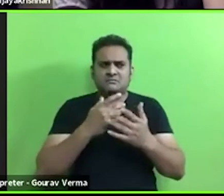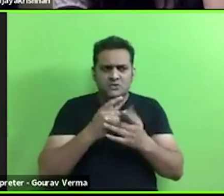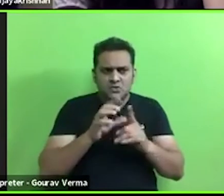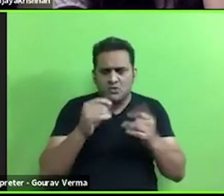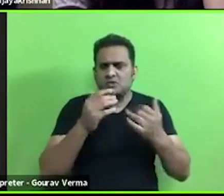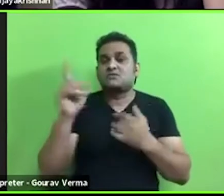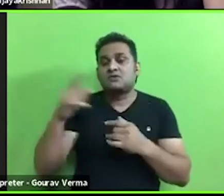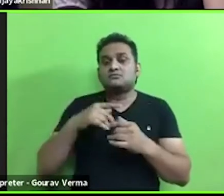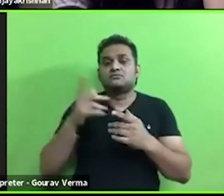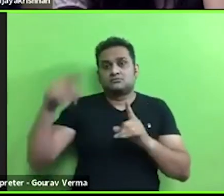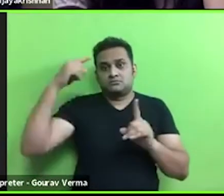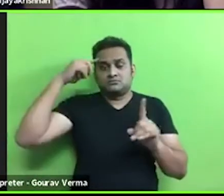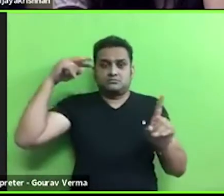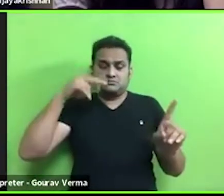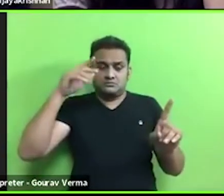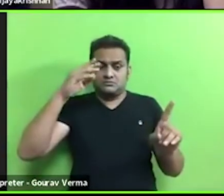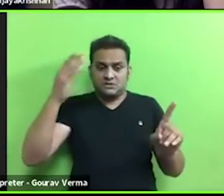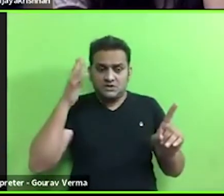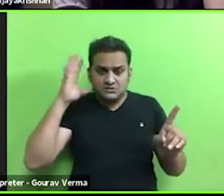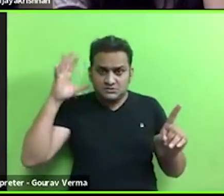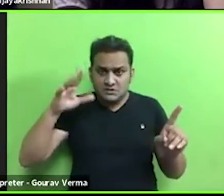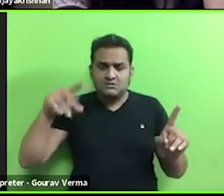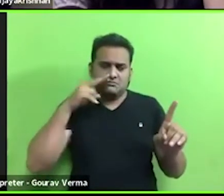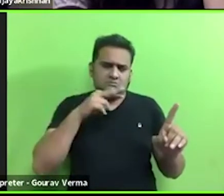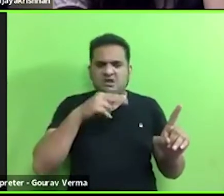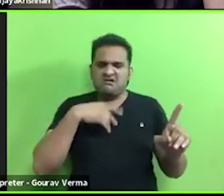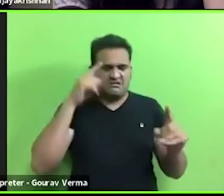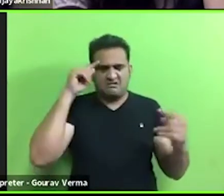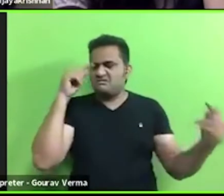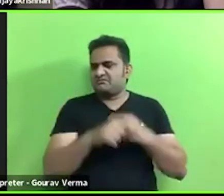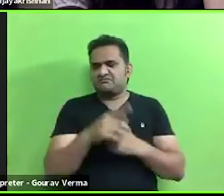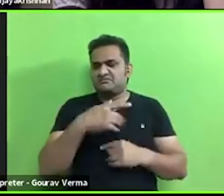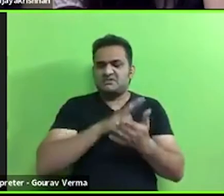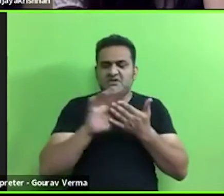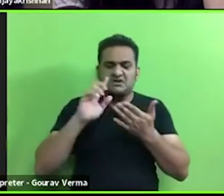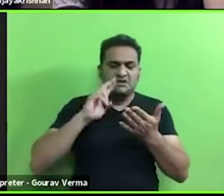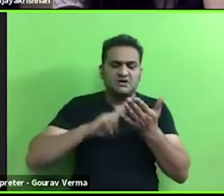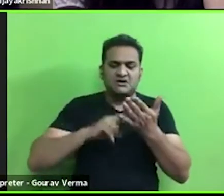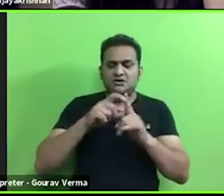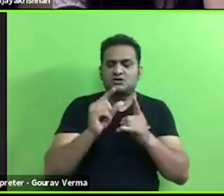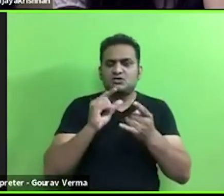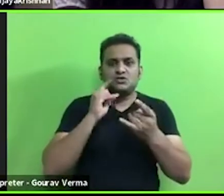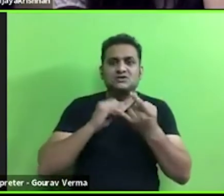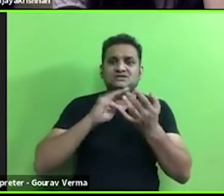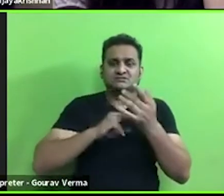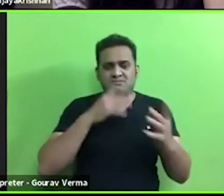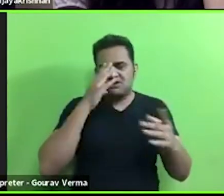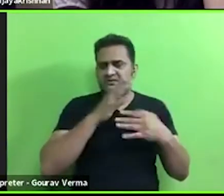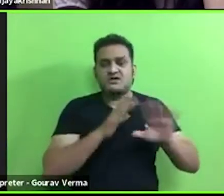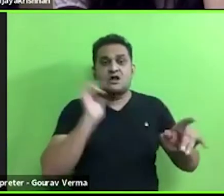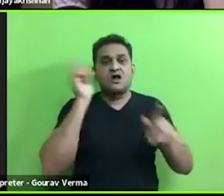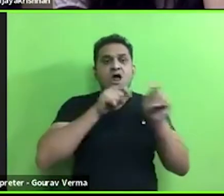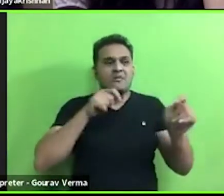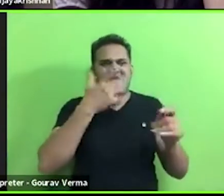Islamic musician who would say, I completely disagree with Hinduism, Hindu gods, I think Rama doesn't exist, but I will sing this